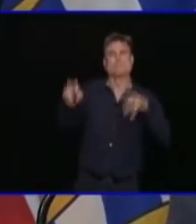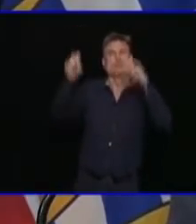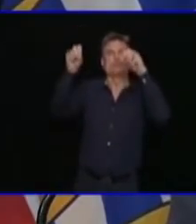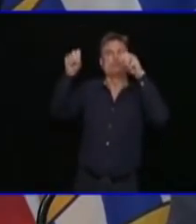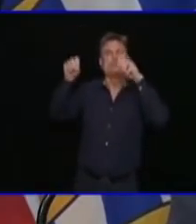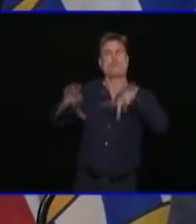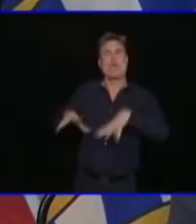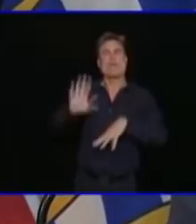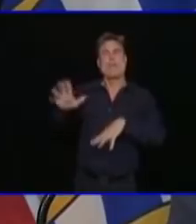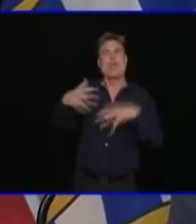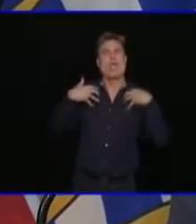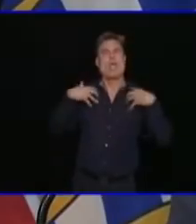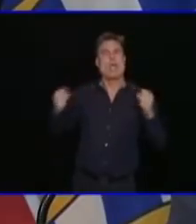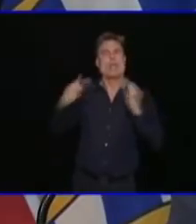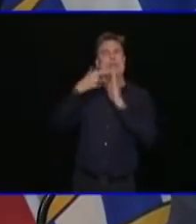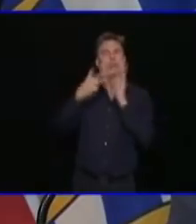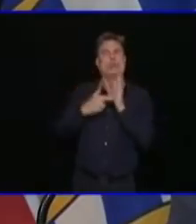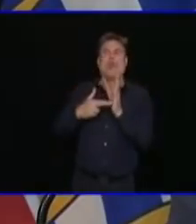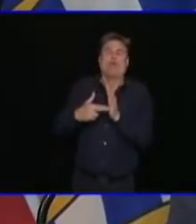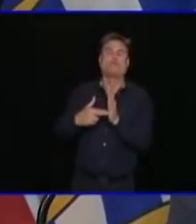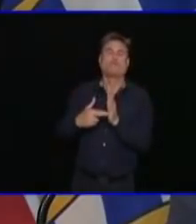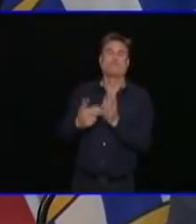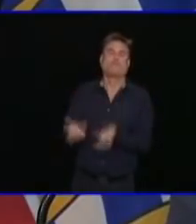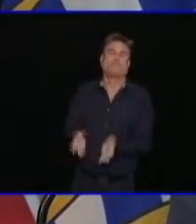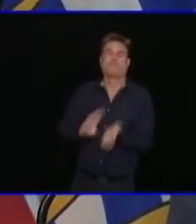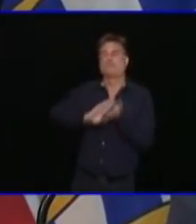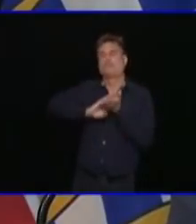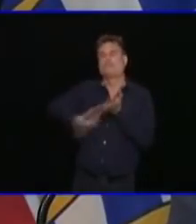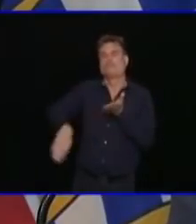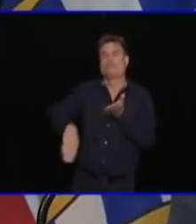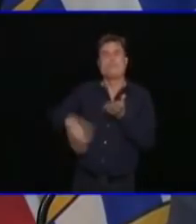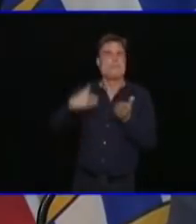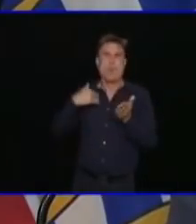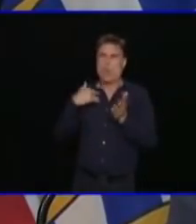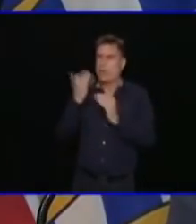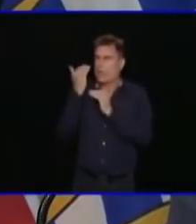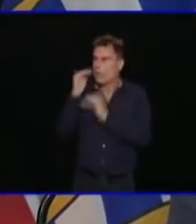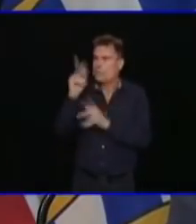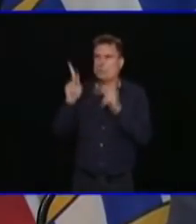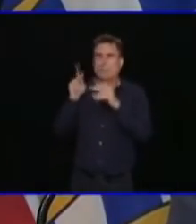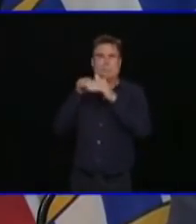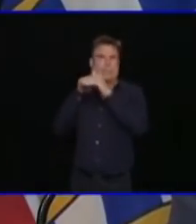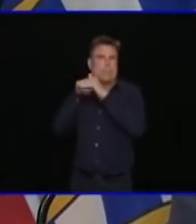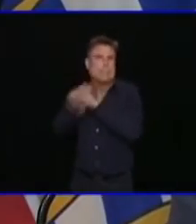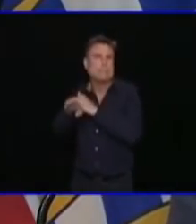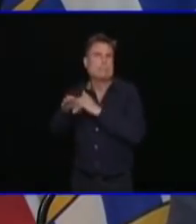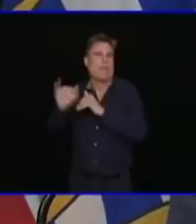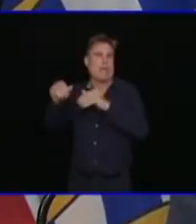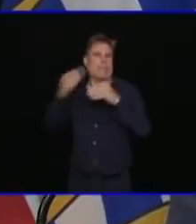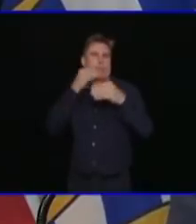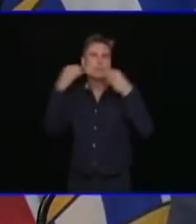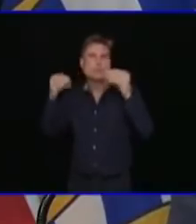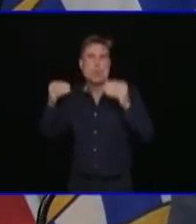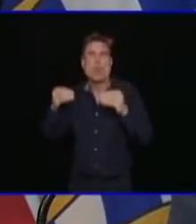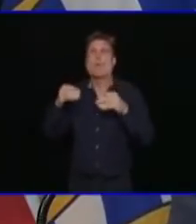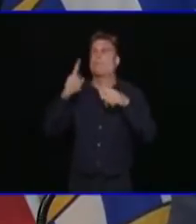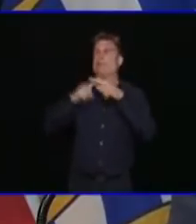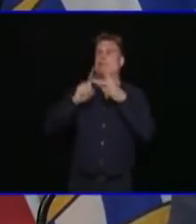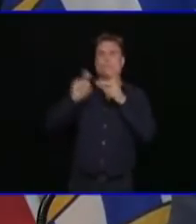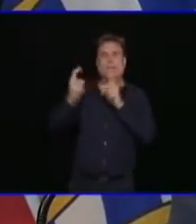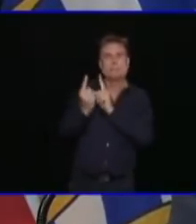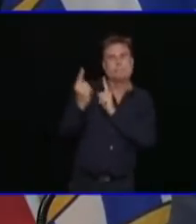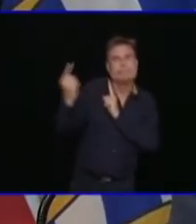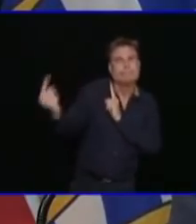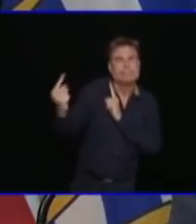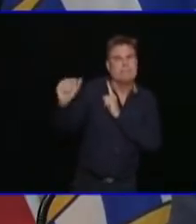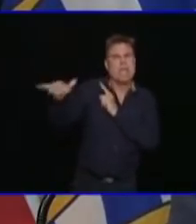for some time with a limit of 35 people now had upwards of 65 people, no social distancing. Employees asked me to talk to management because they were quite